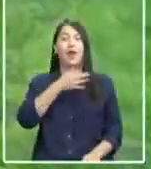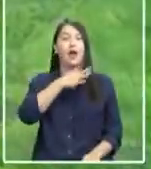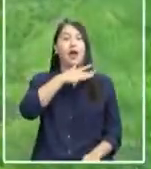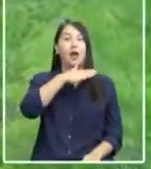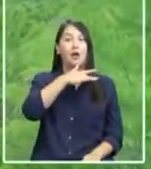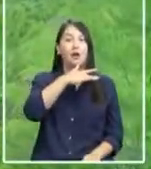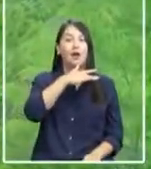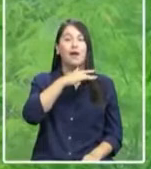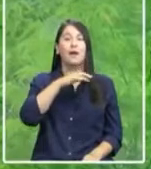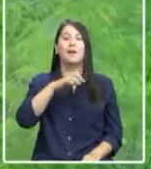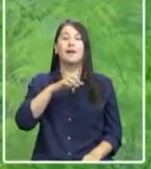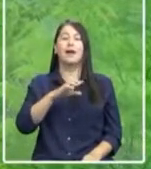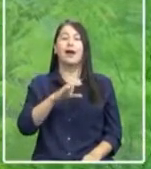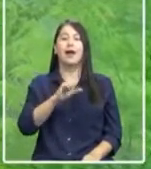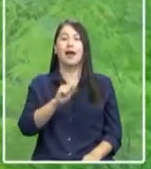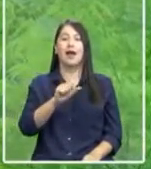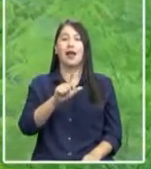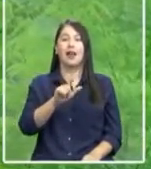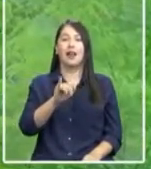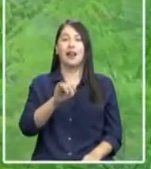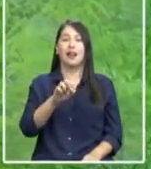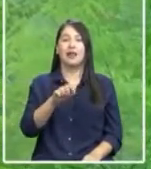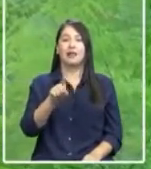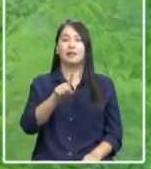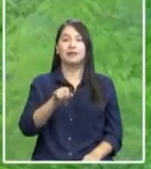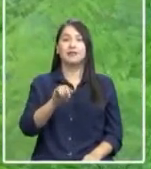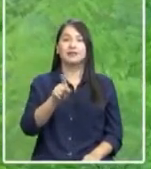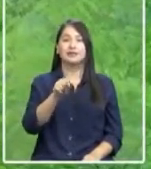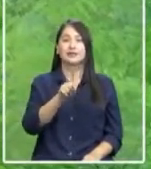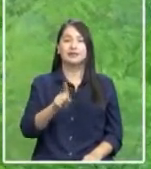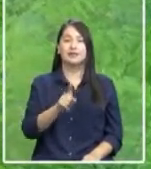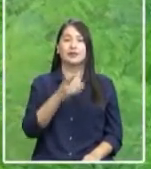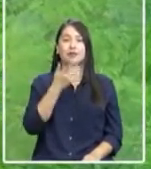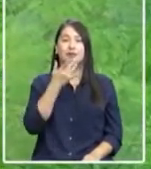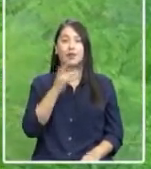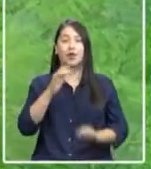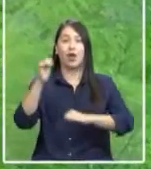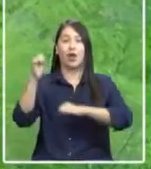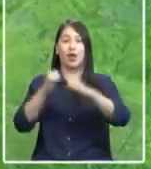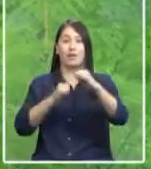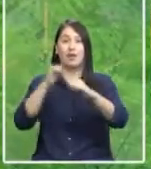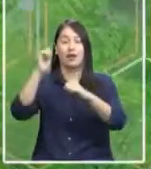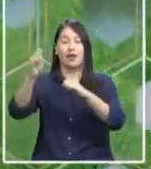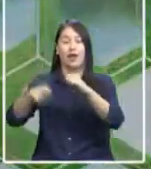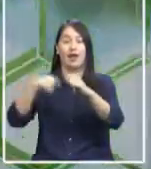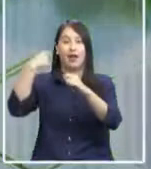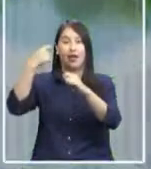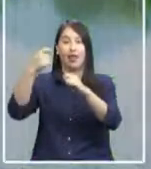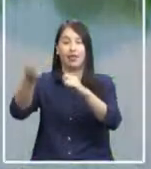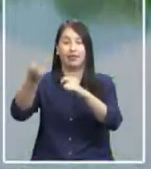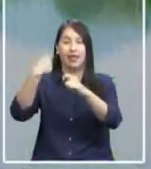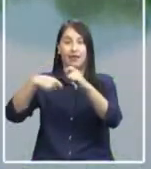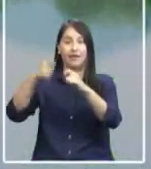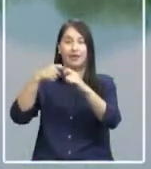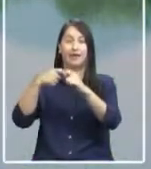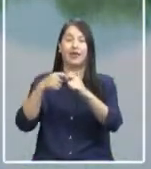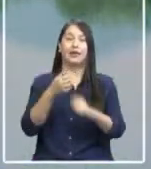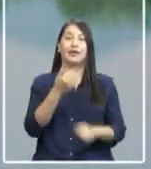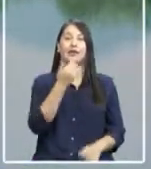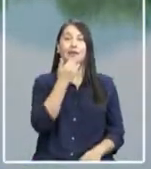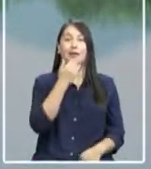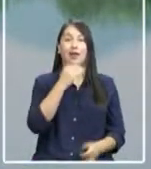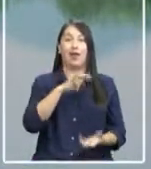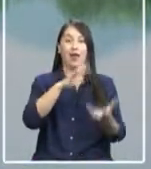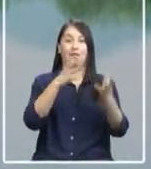warming are going to have and have a large impact on marine